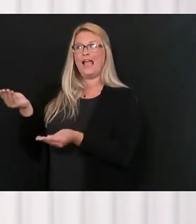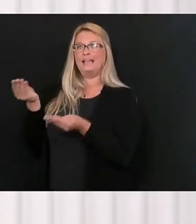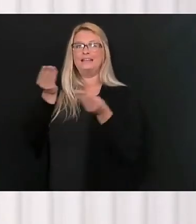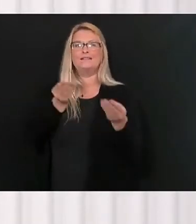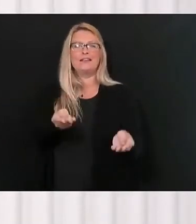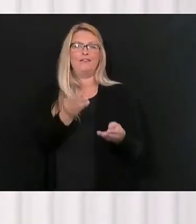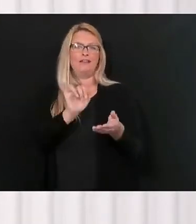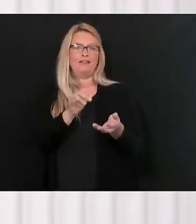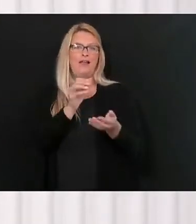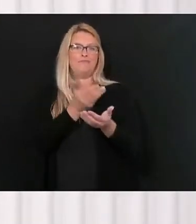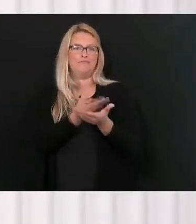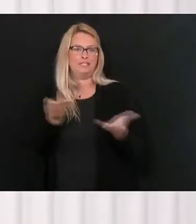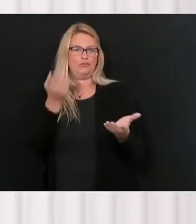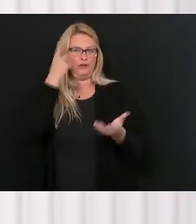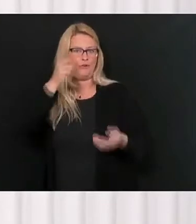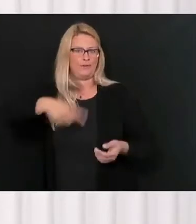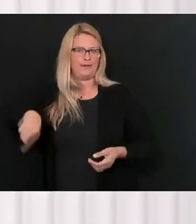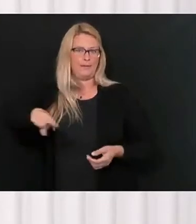there.